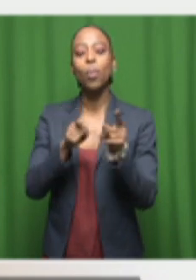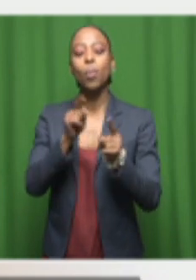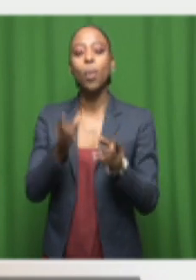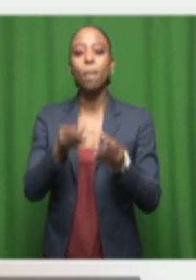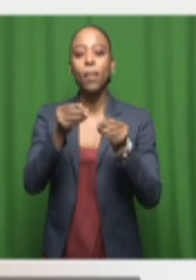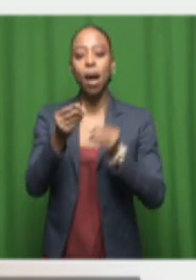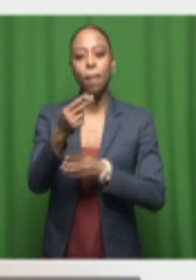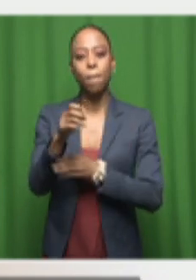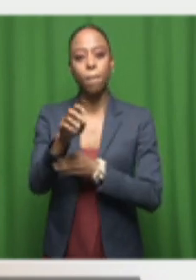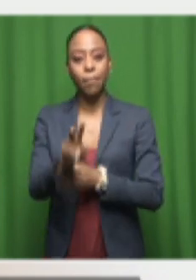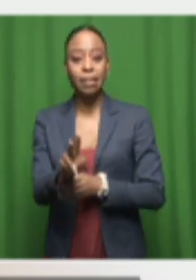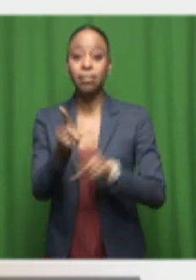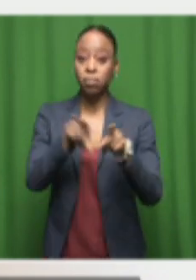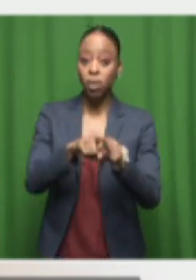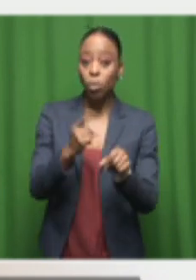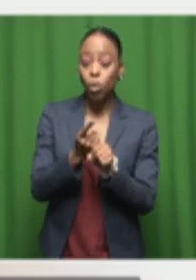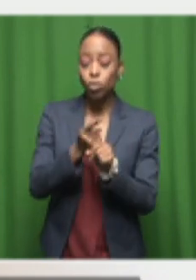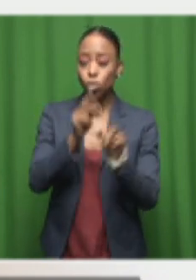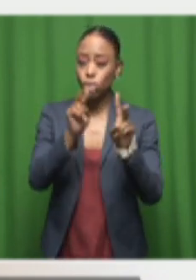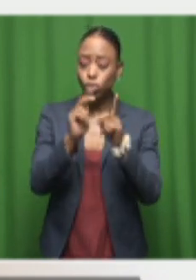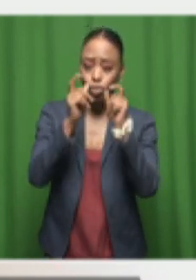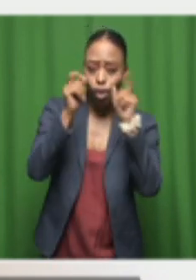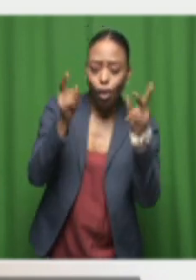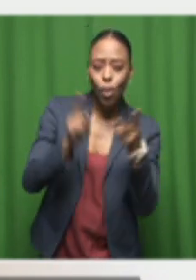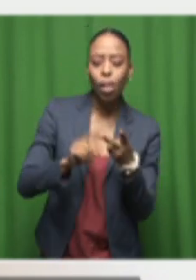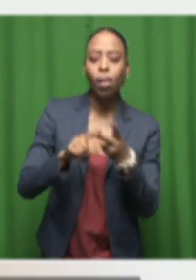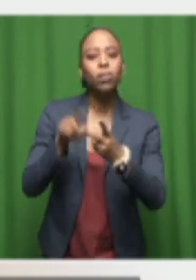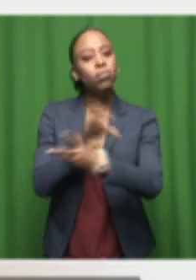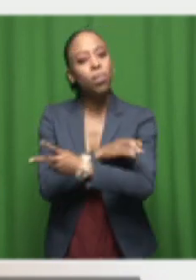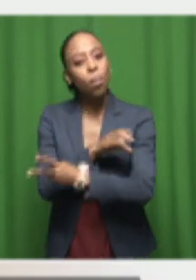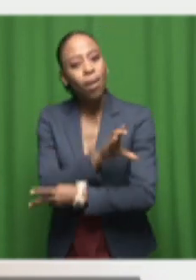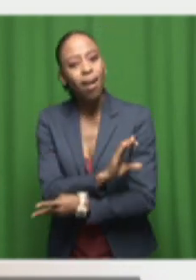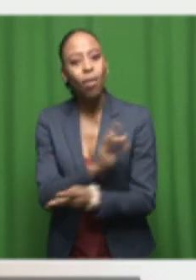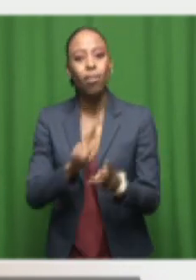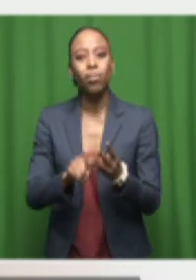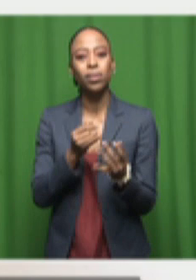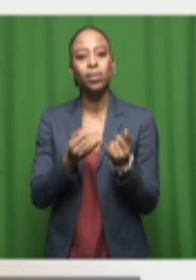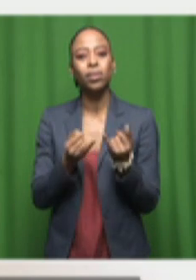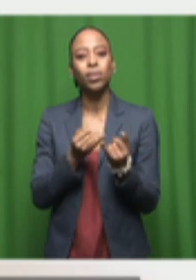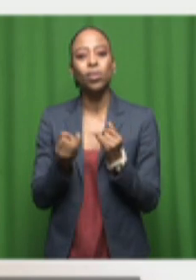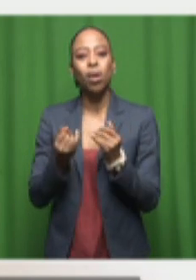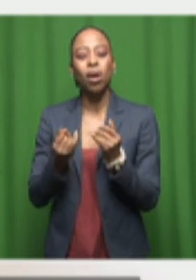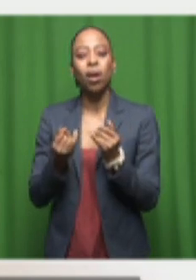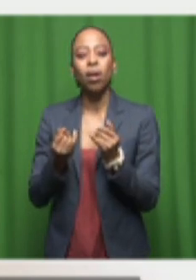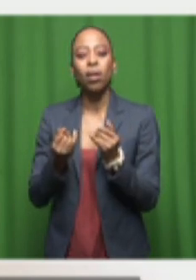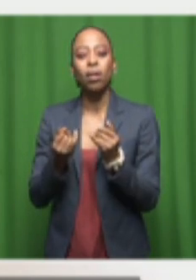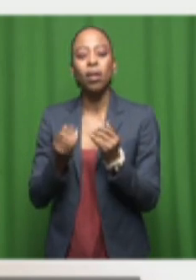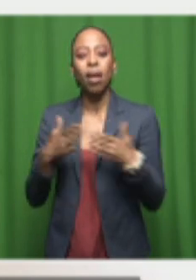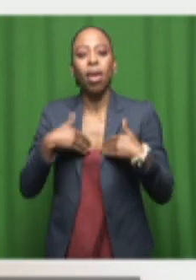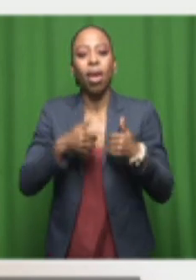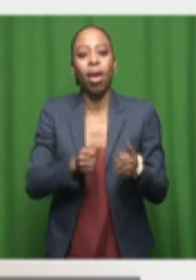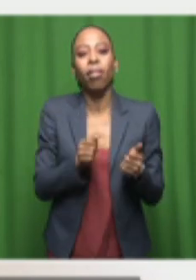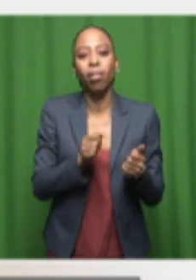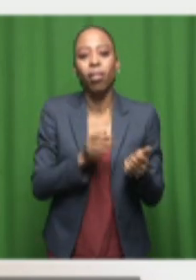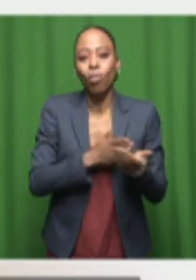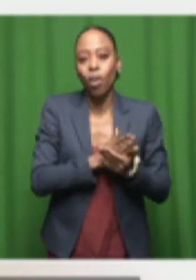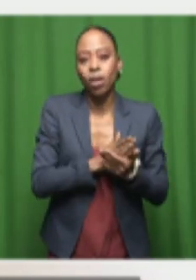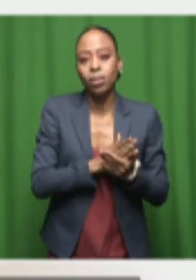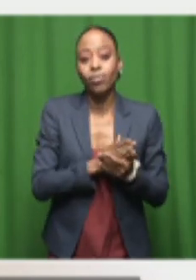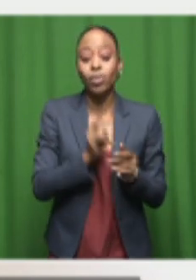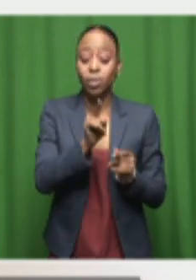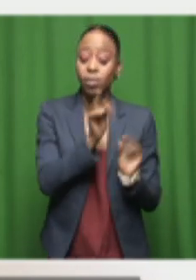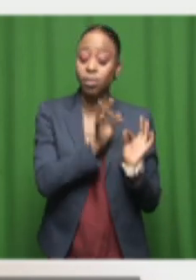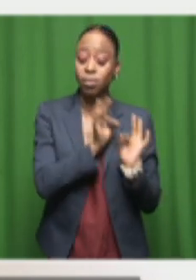around awareness, around empowerment, around sexual and reproductive and health rights for these particular age